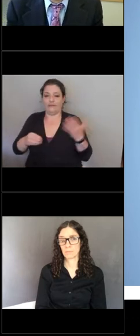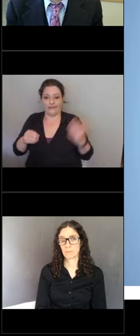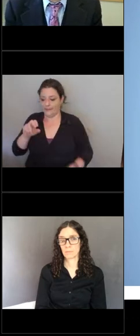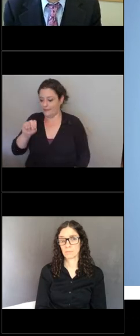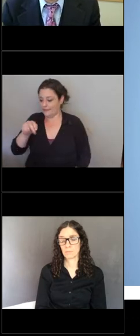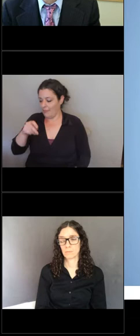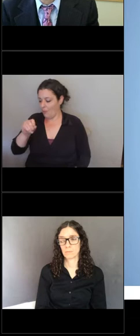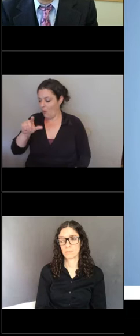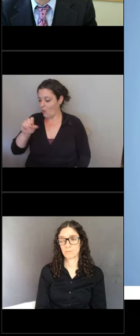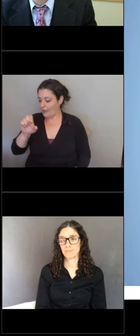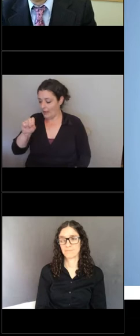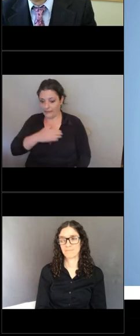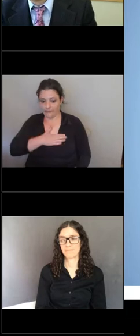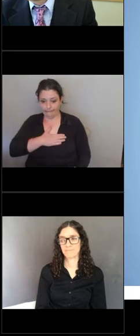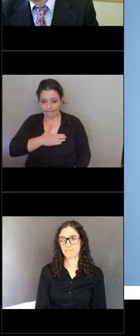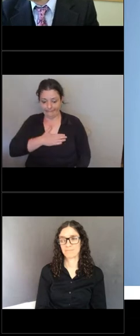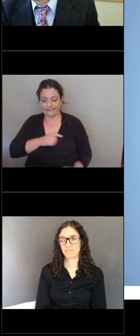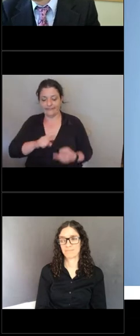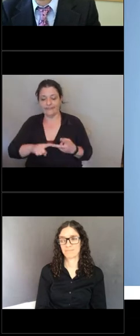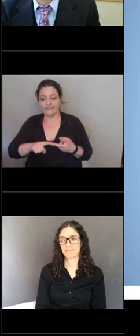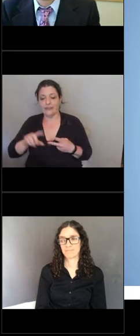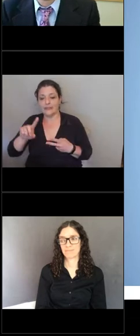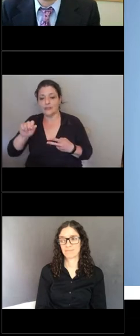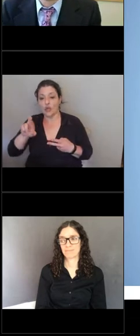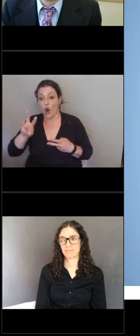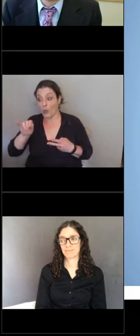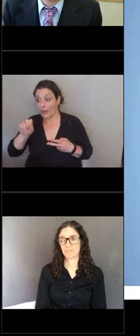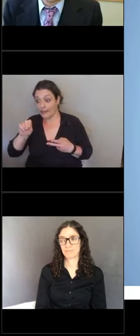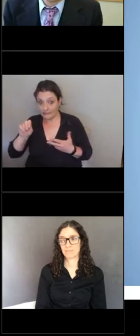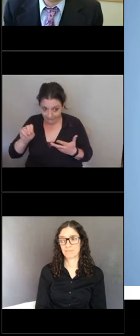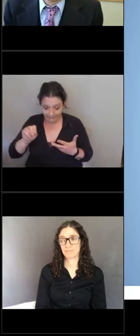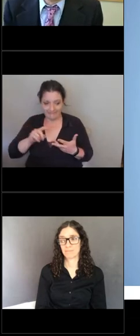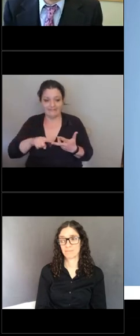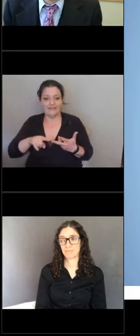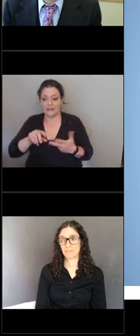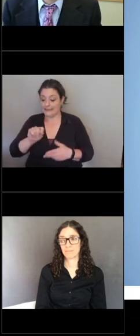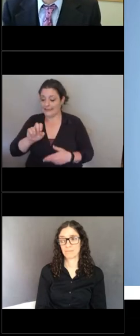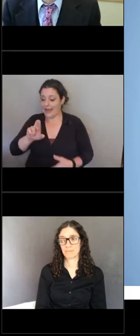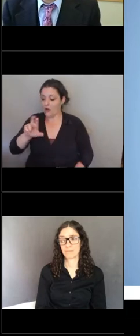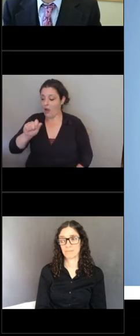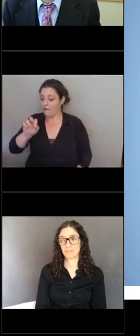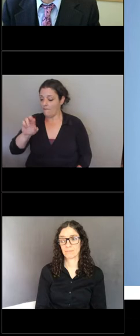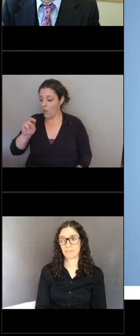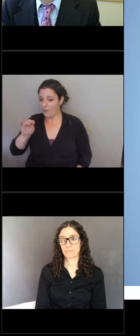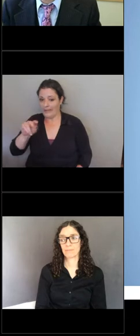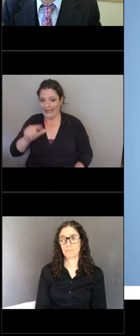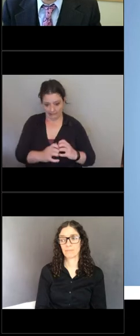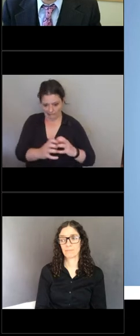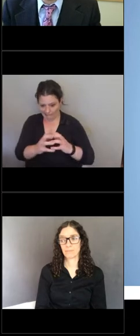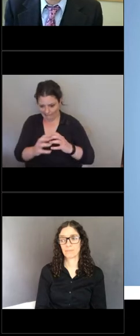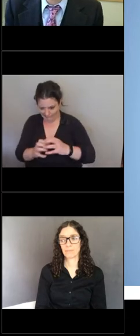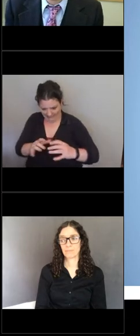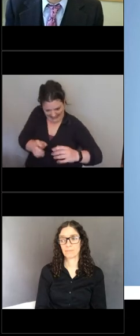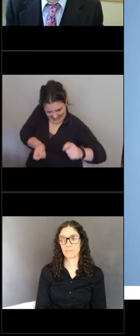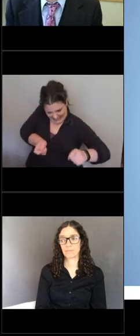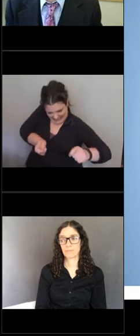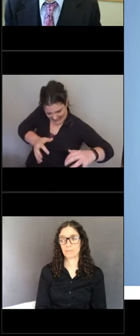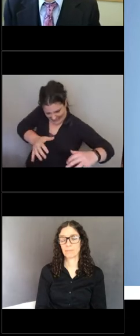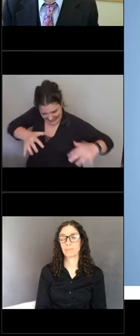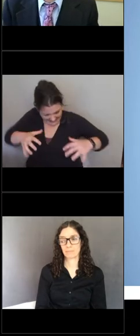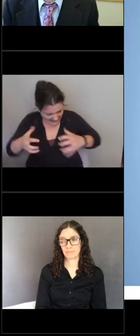rum. But due to time constraints, we're going to have to leave those stories for another day, because for us, we arrive on scene